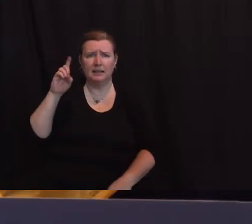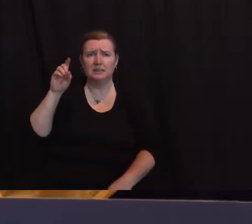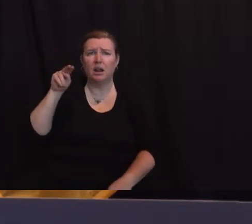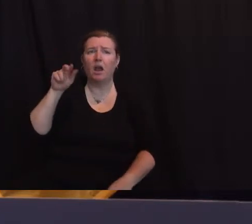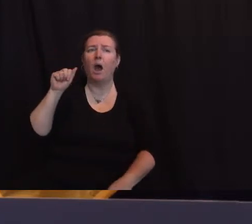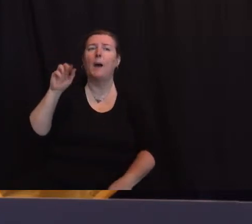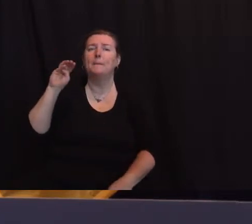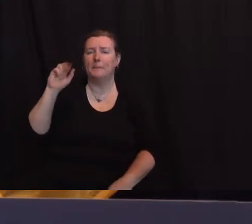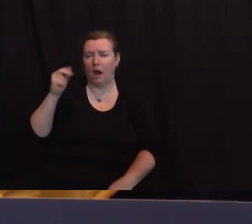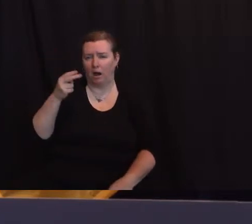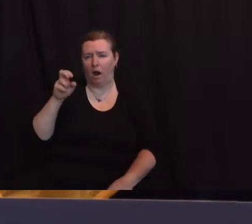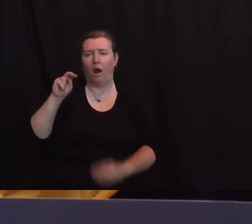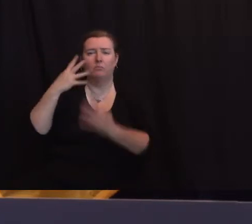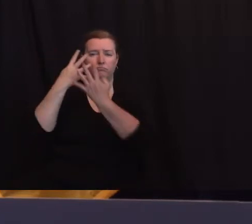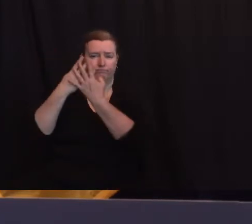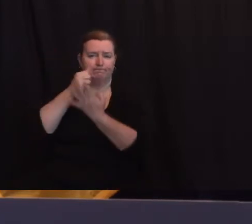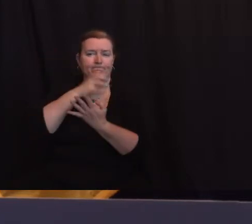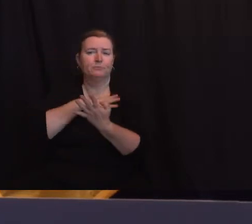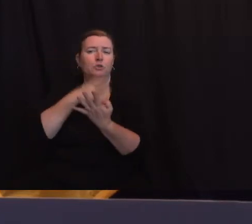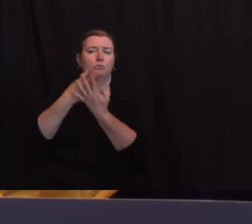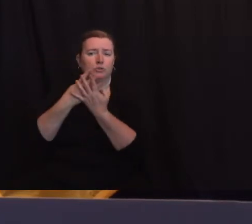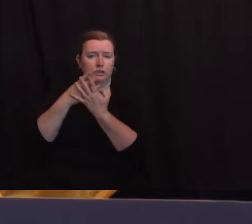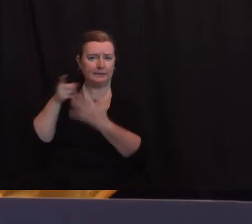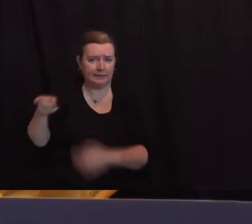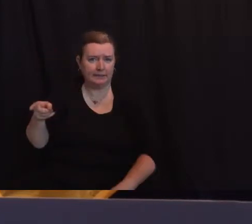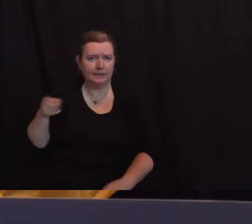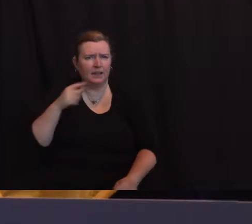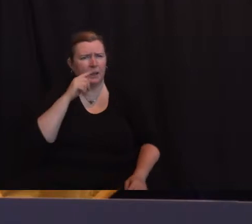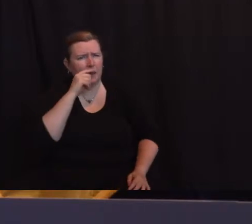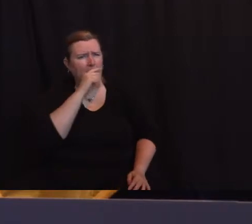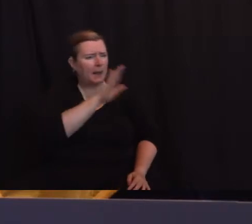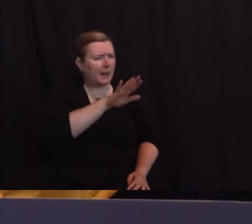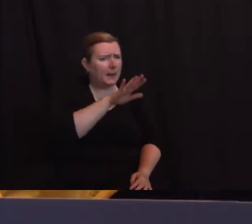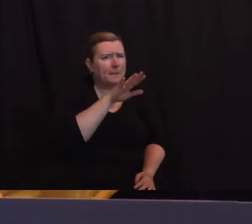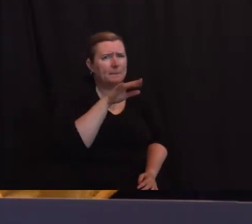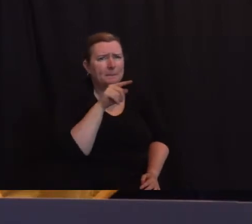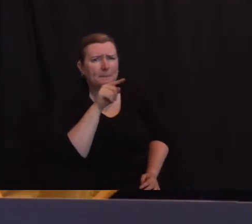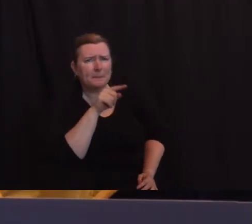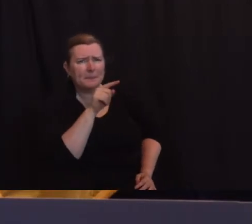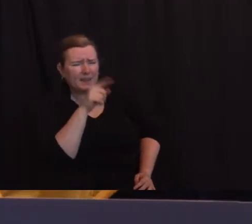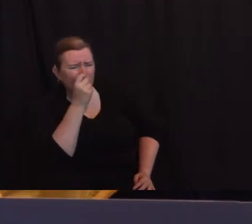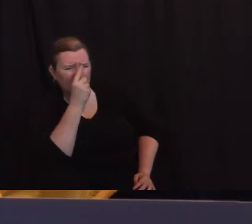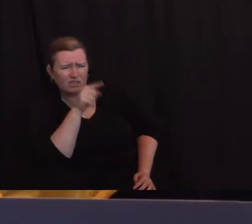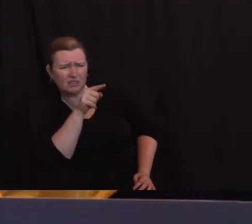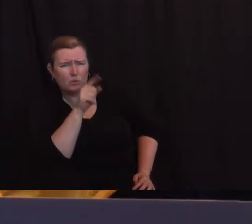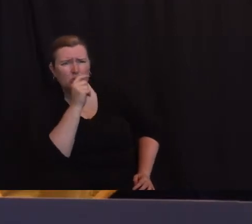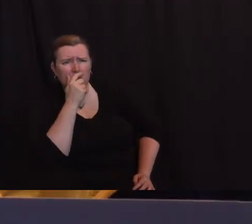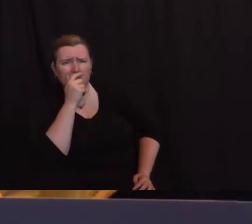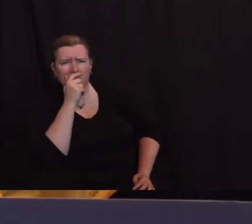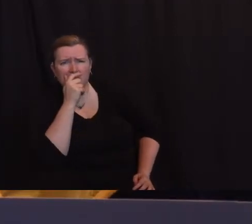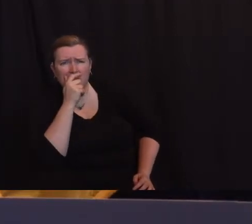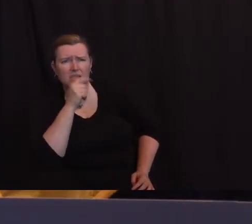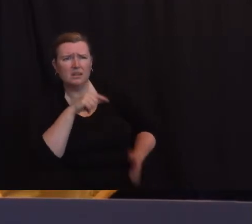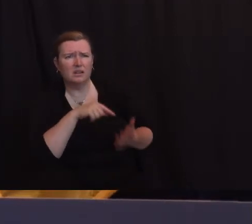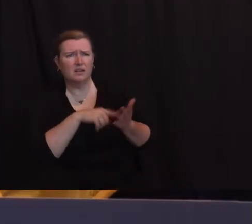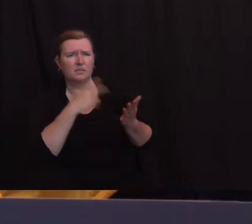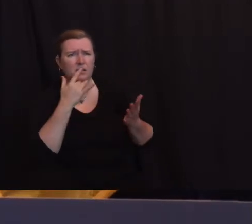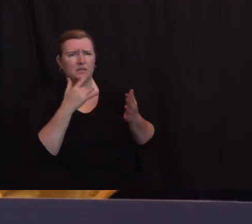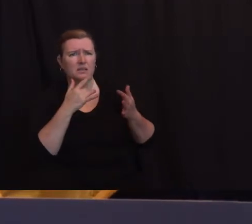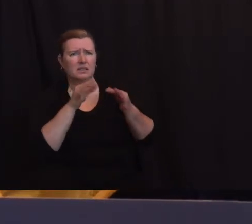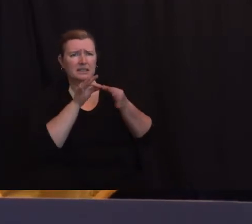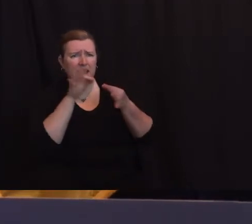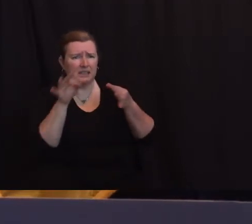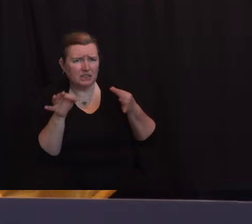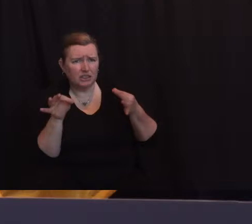The first question, tell me if we're on the same page here. This is due to the fact that by extending the vote by mail